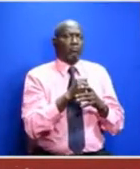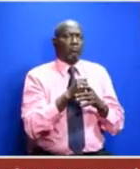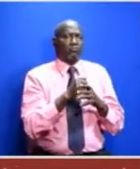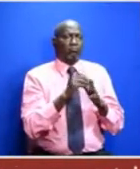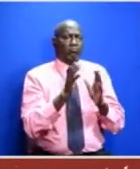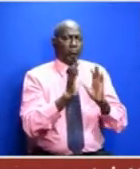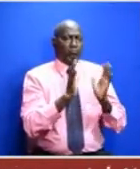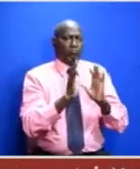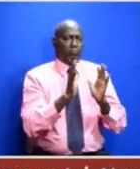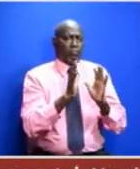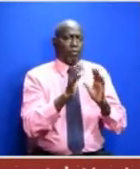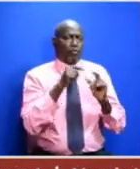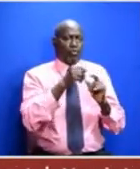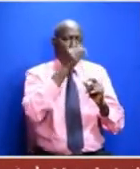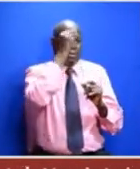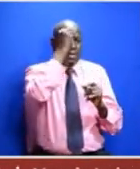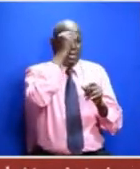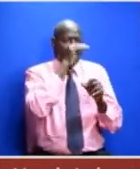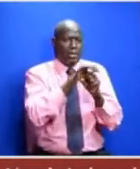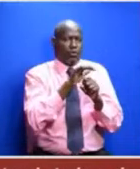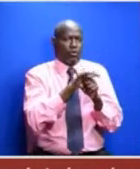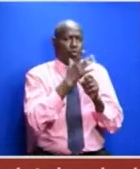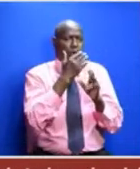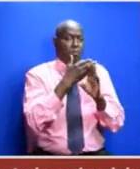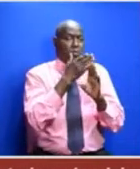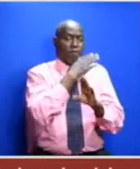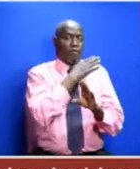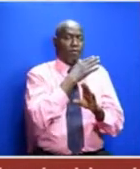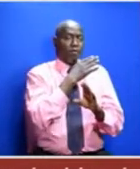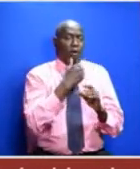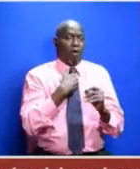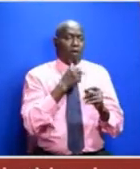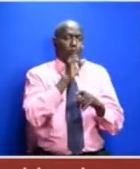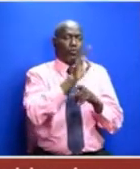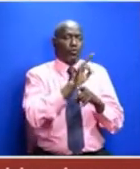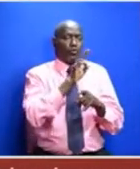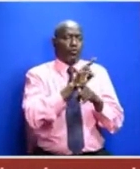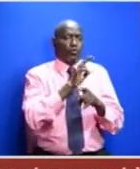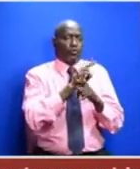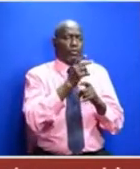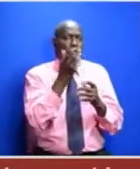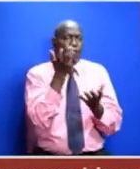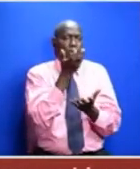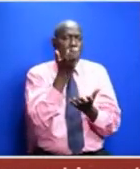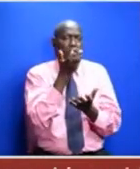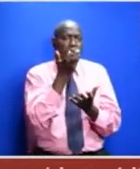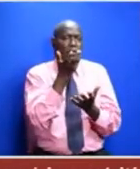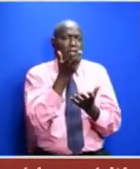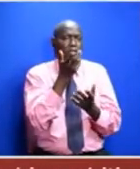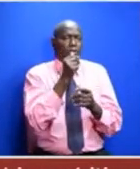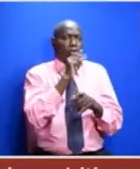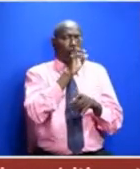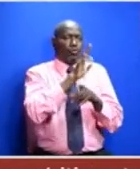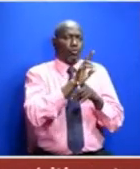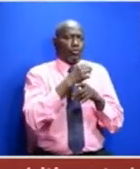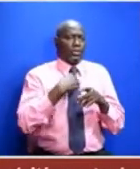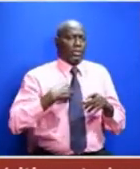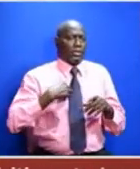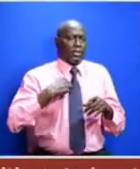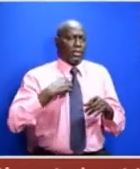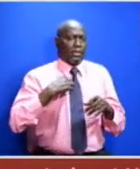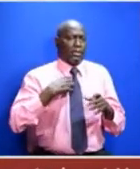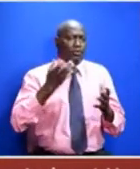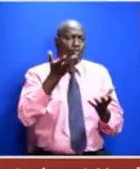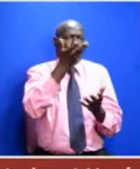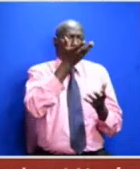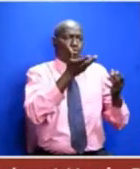Sa leo tumejifunza vitu mingi juu. Kitambo tulikuwa tunatumia hizi filters zenye unatumia nguo, unaweka hiyo maji una